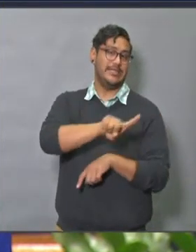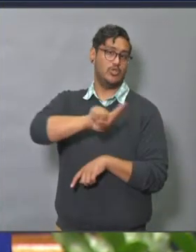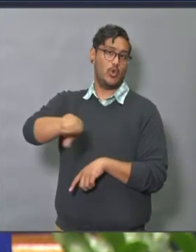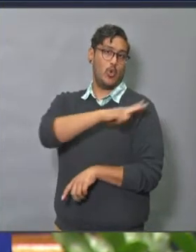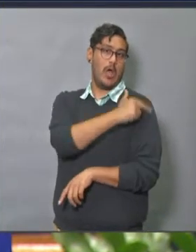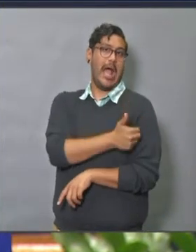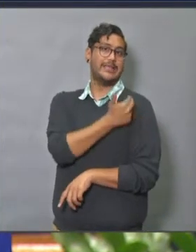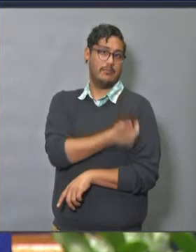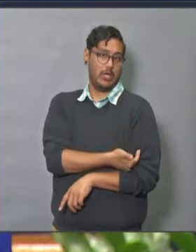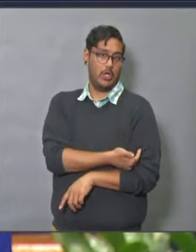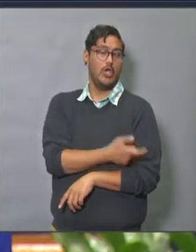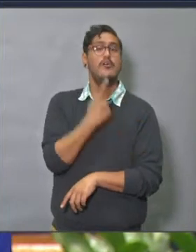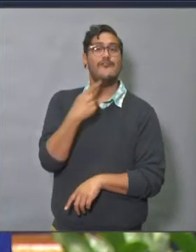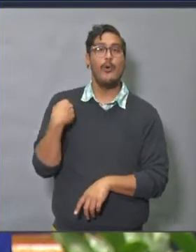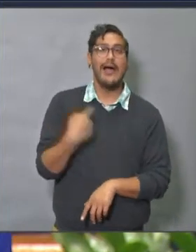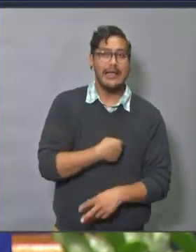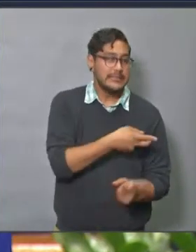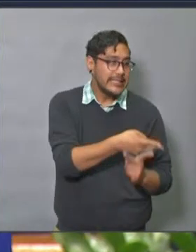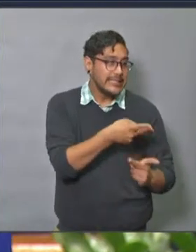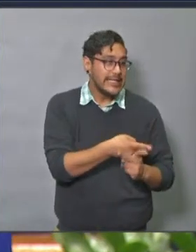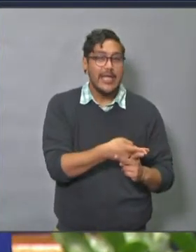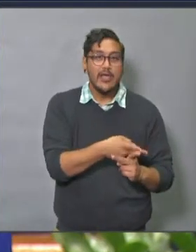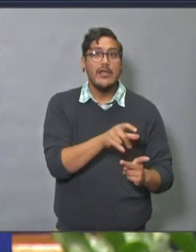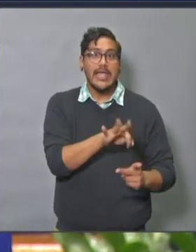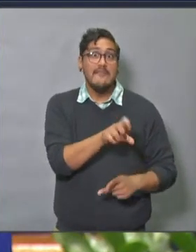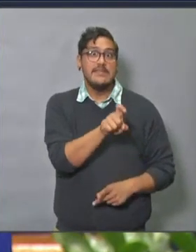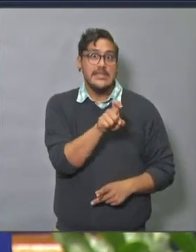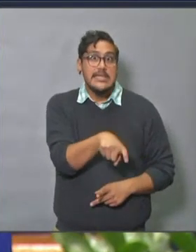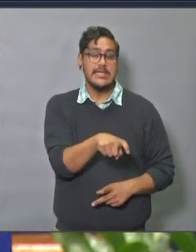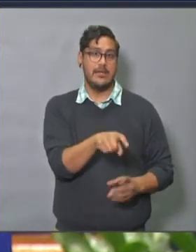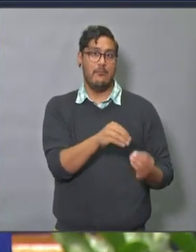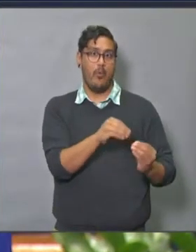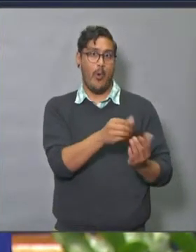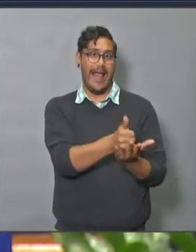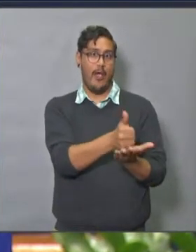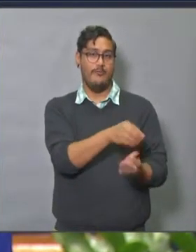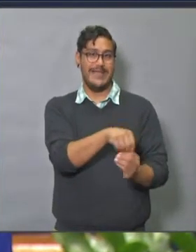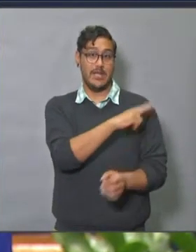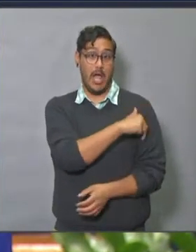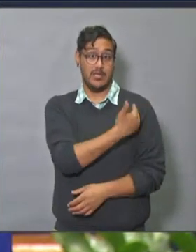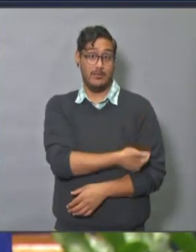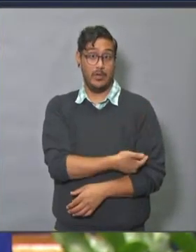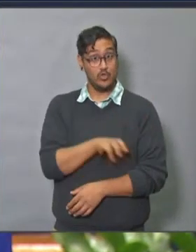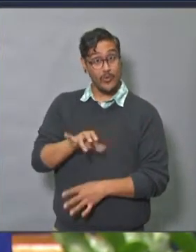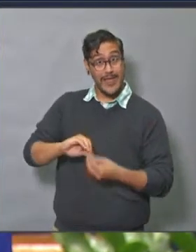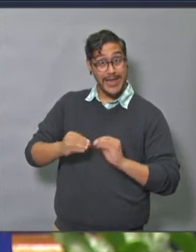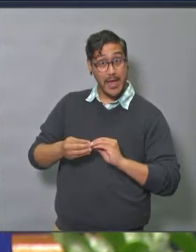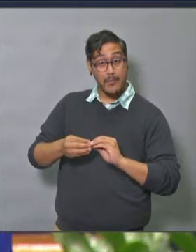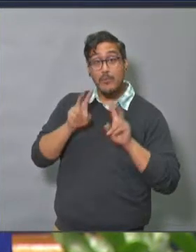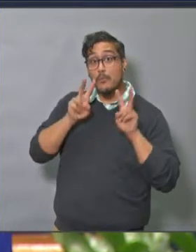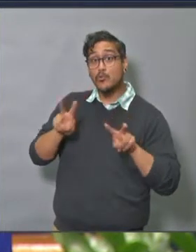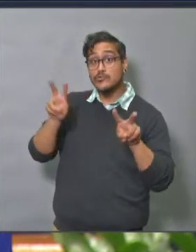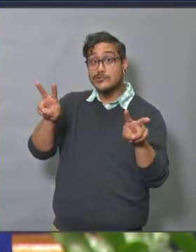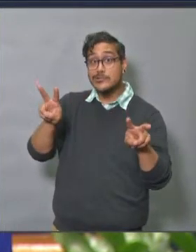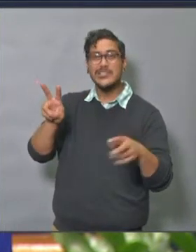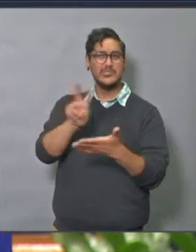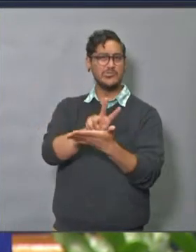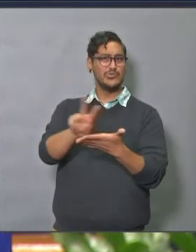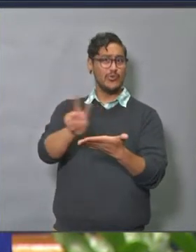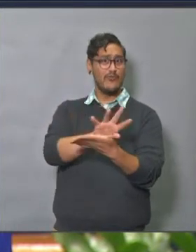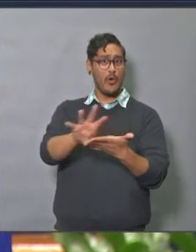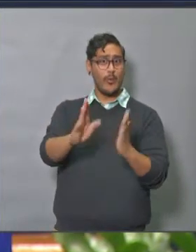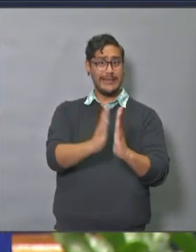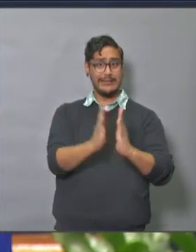within the hospital setting, which is where our focus is. So with those numbers, the model projects that over the subsequent 2 to 4